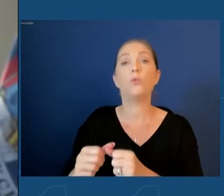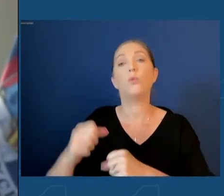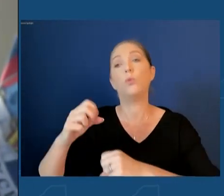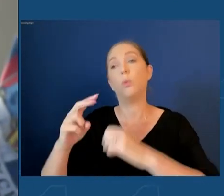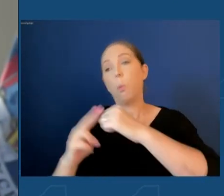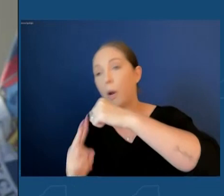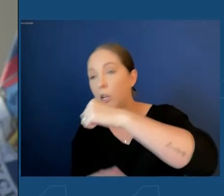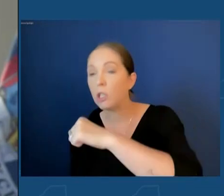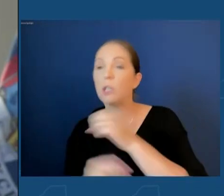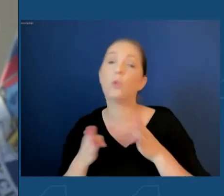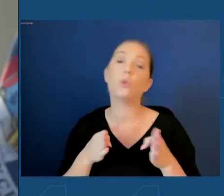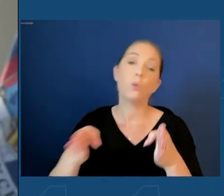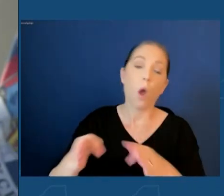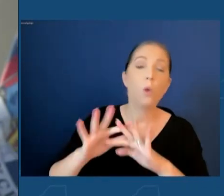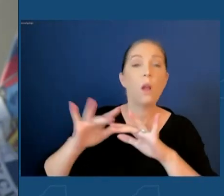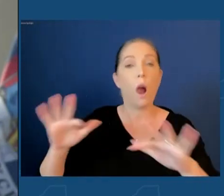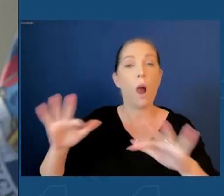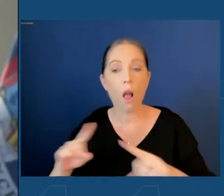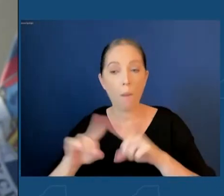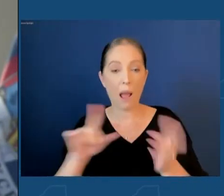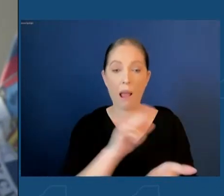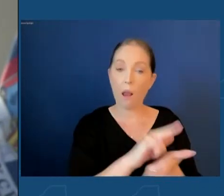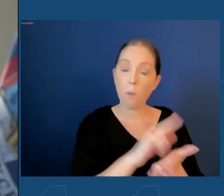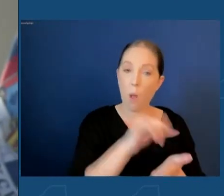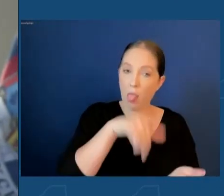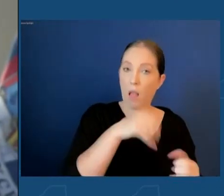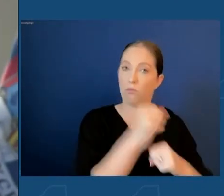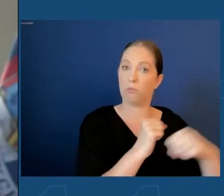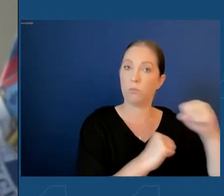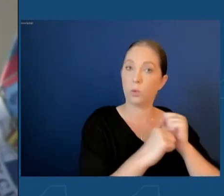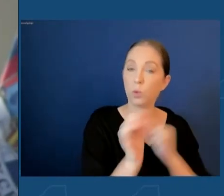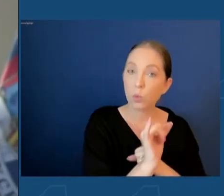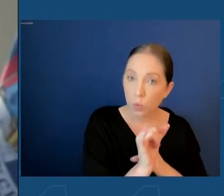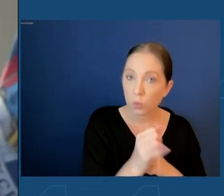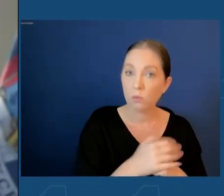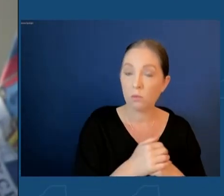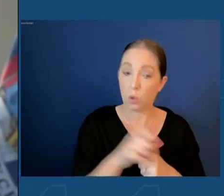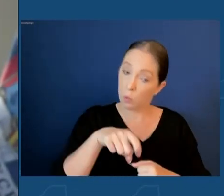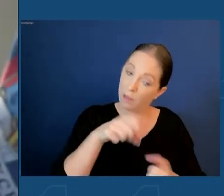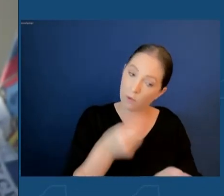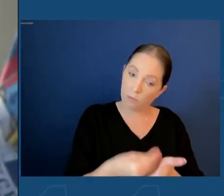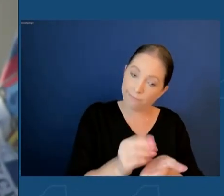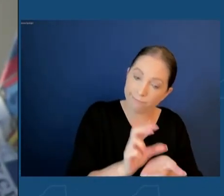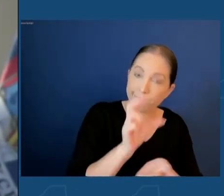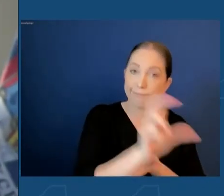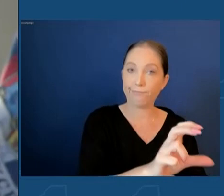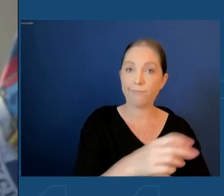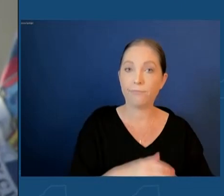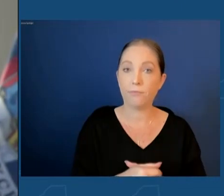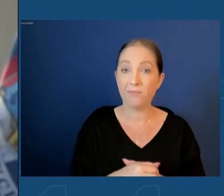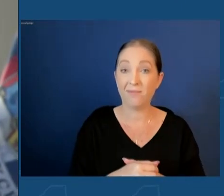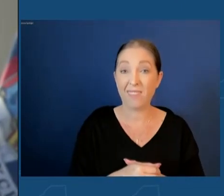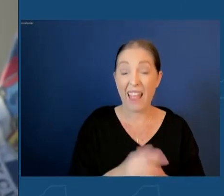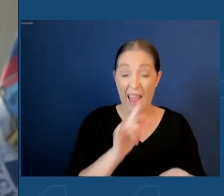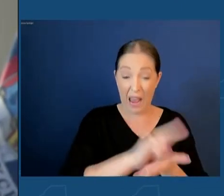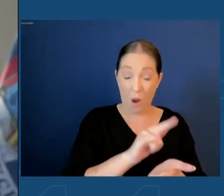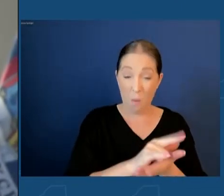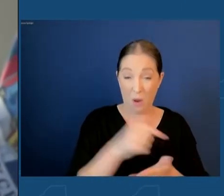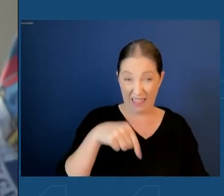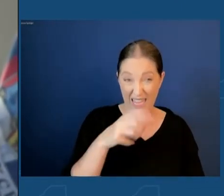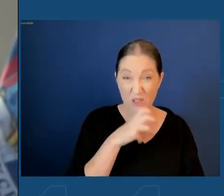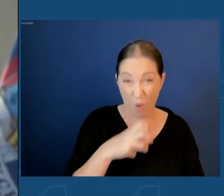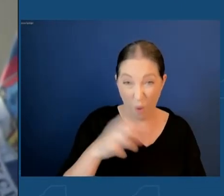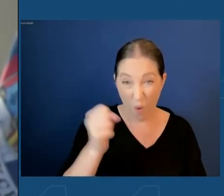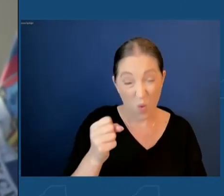as well. And it does take investments, or for an airport this old, it starts to decline. So we're always going to be giving it